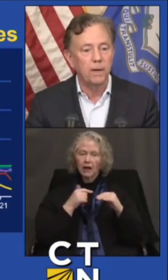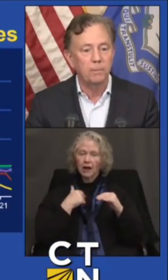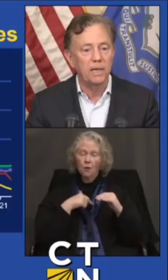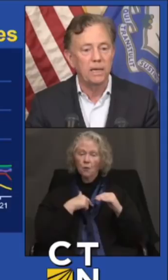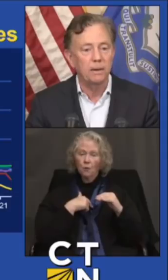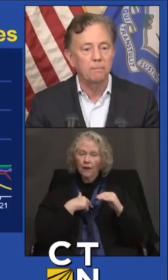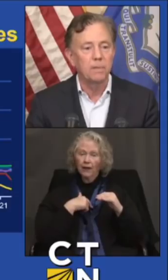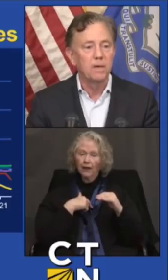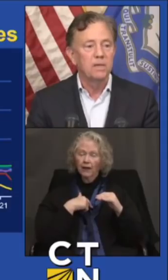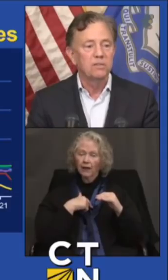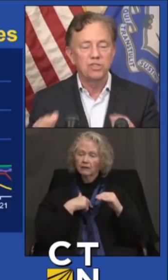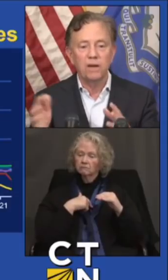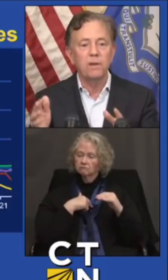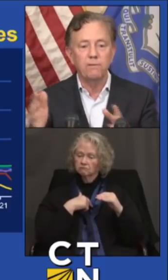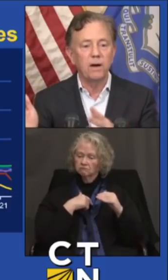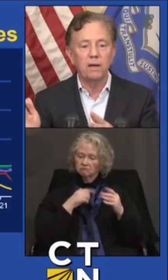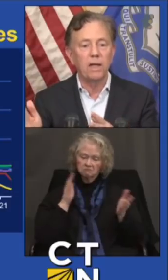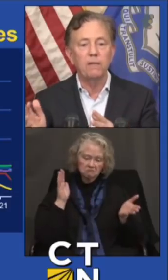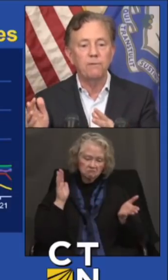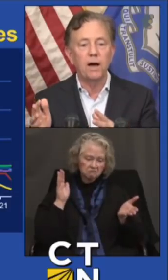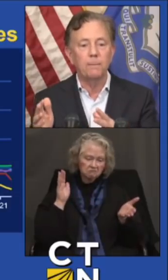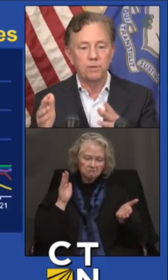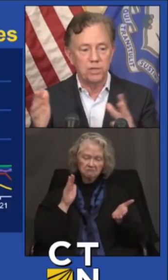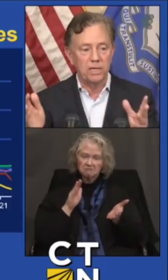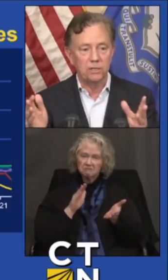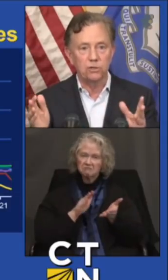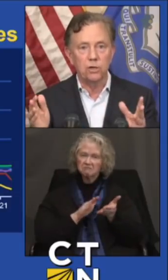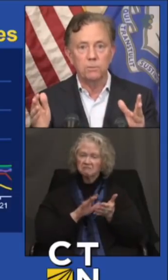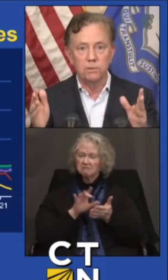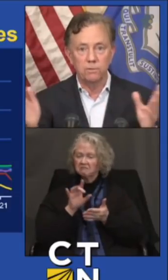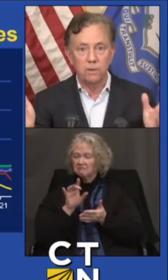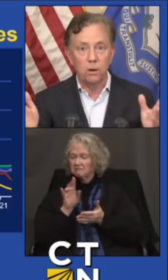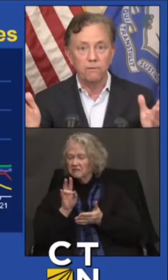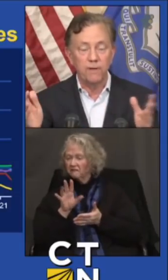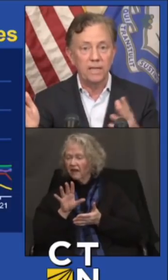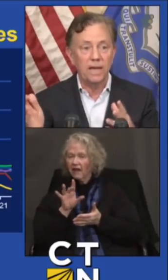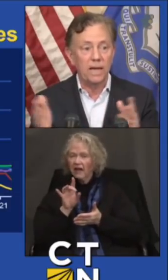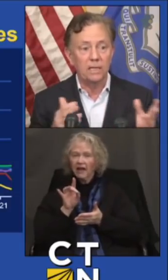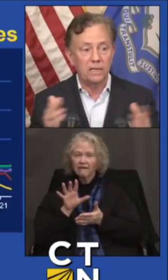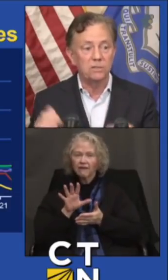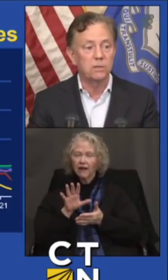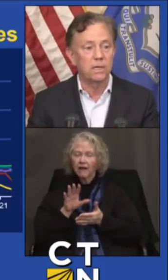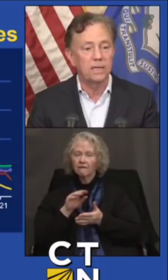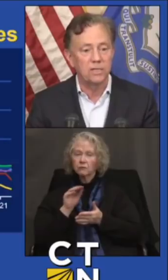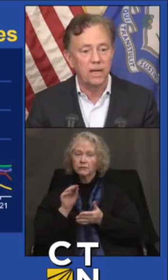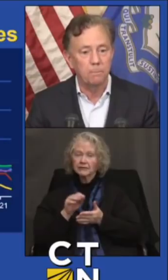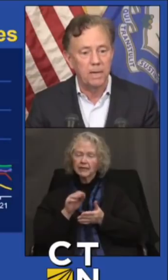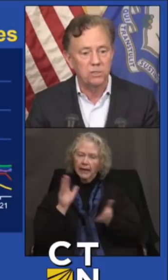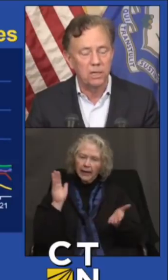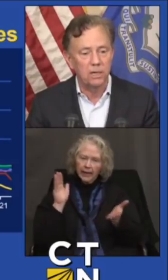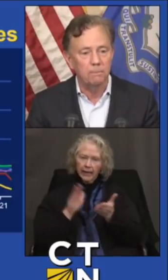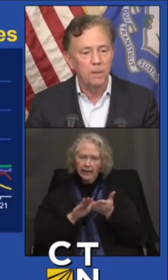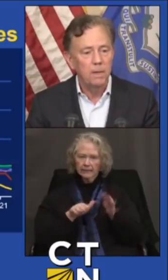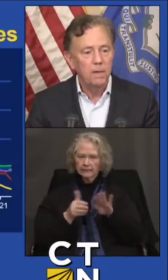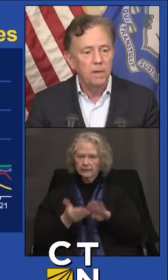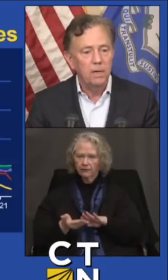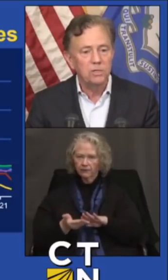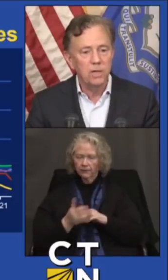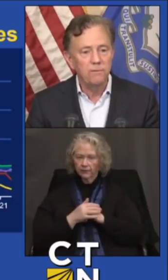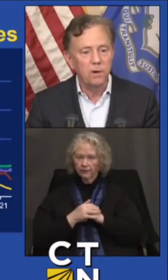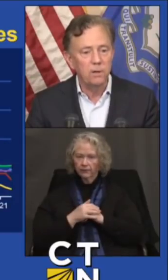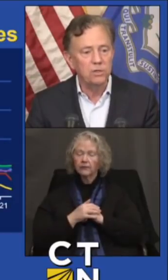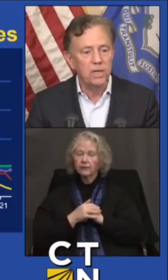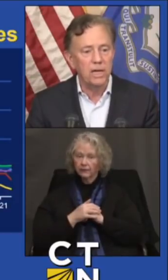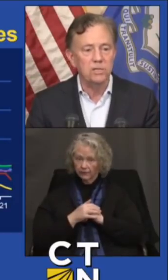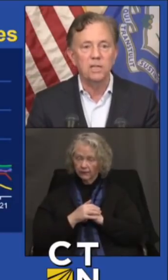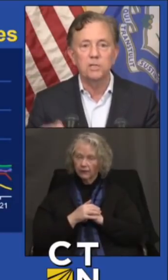by probably 75, 85% in terms of our fatalities against that baseline. You can